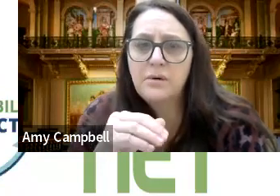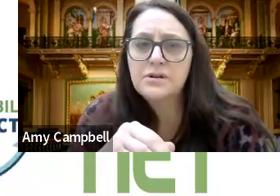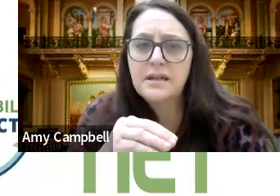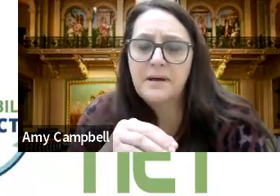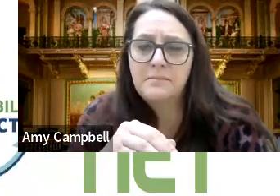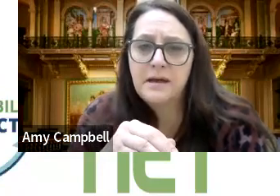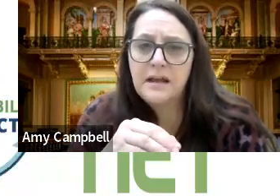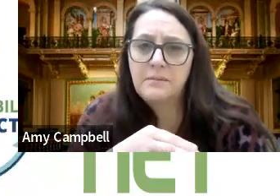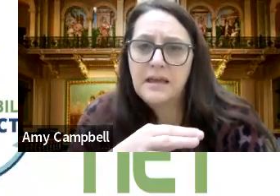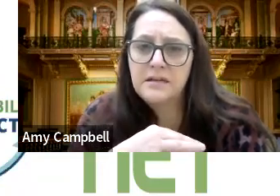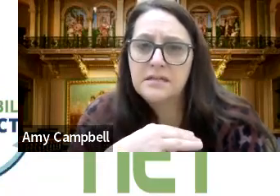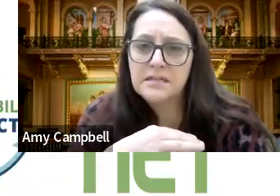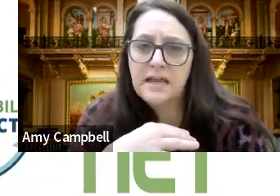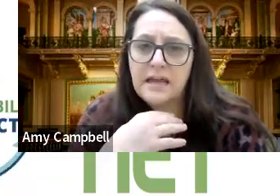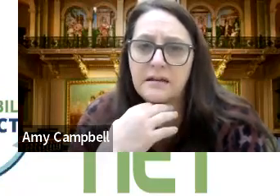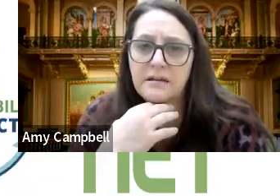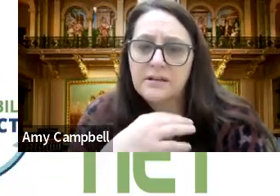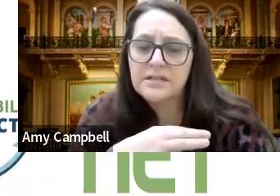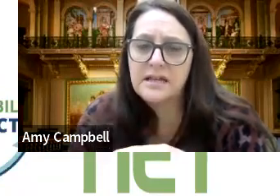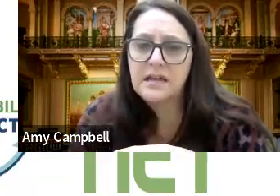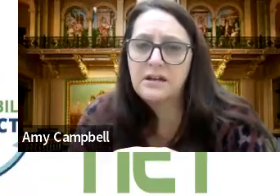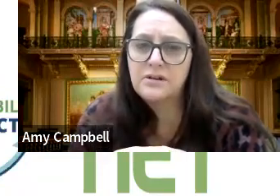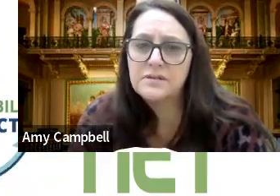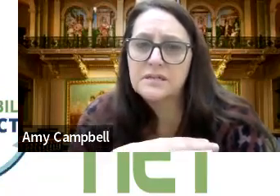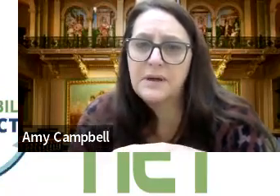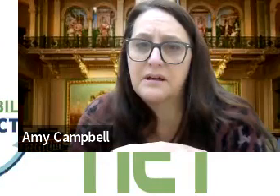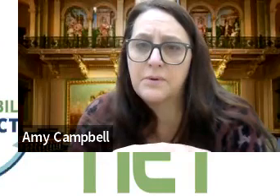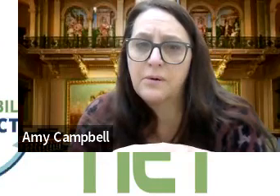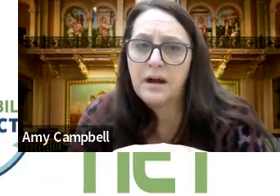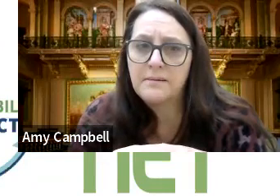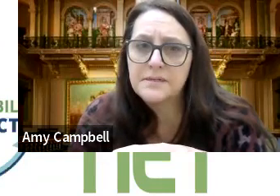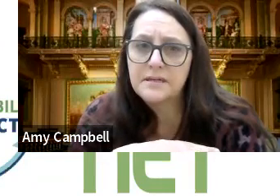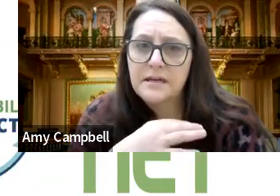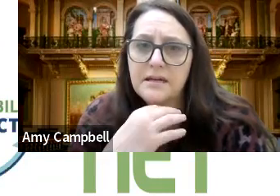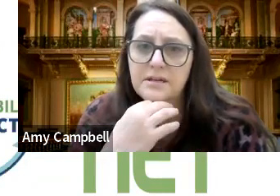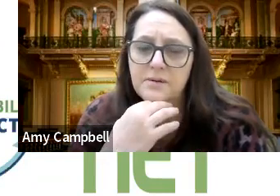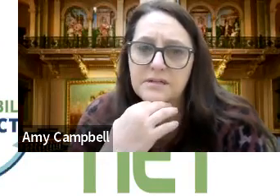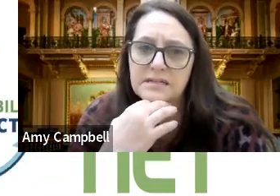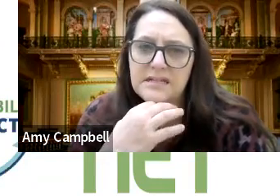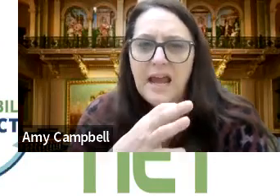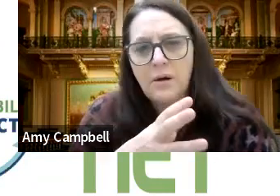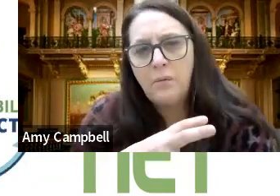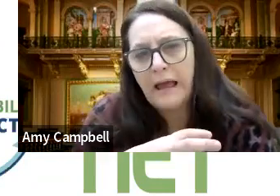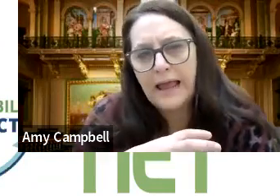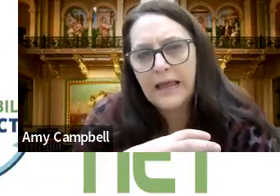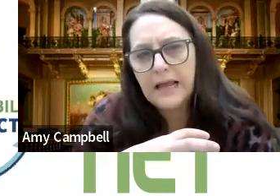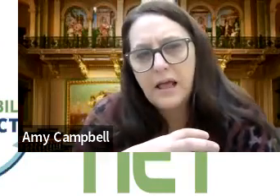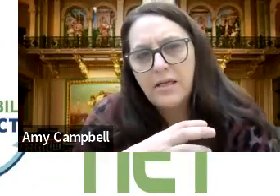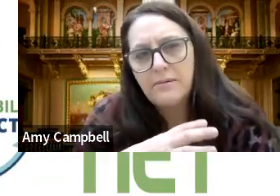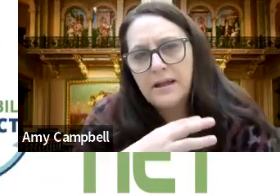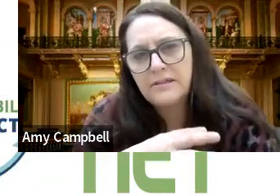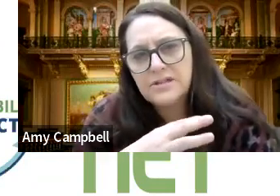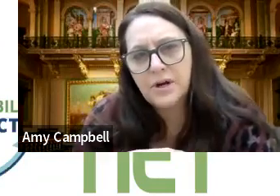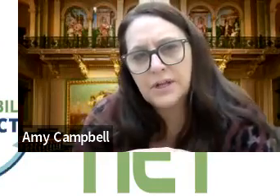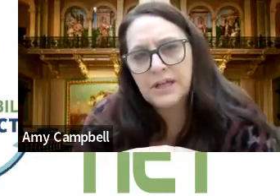just lowers the amount of money coming into the state that the state can use to spend on programs. So it doesn't take away